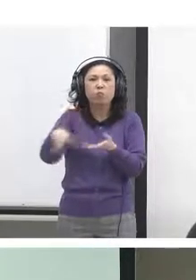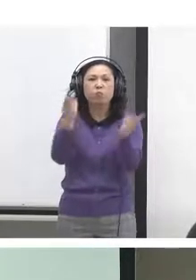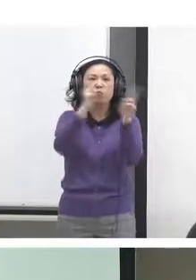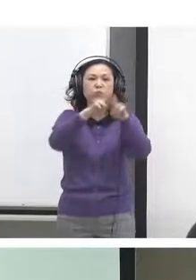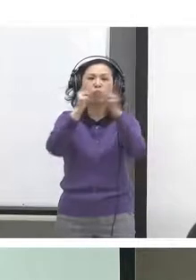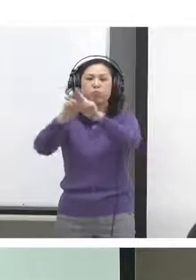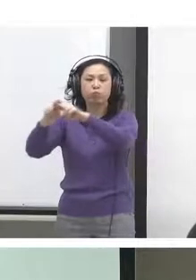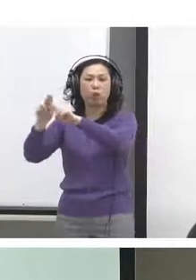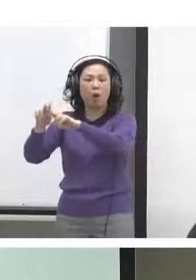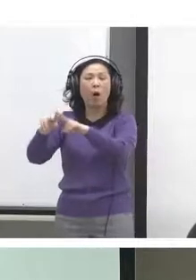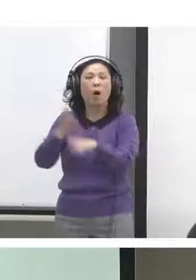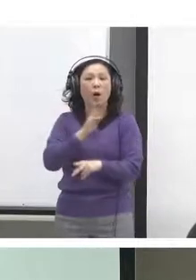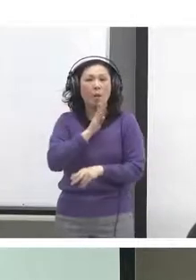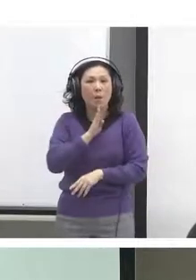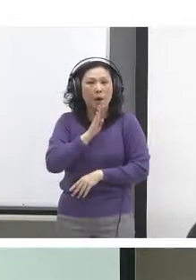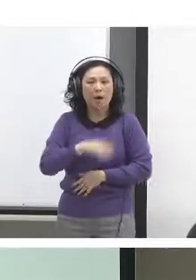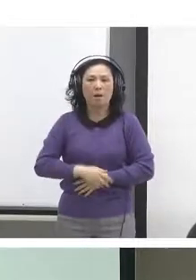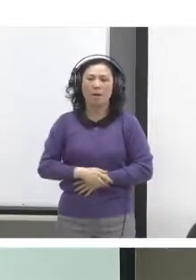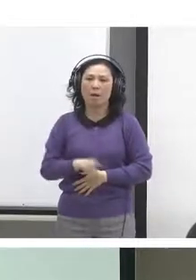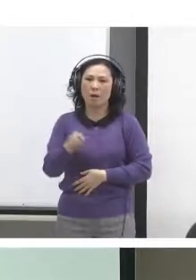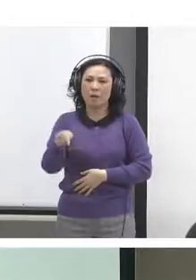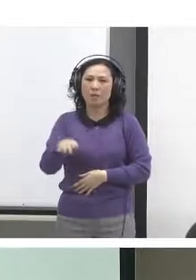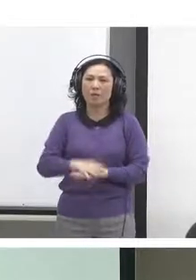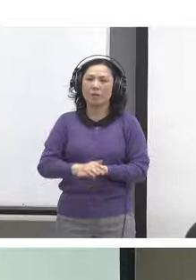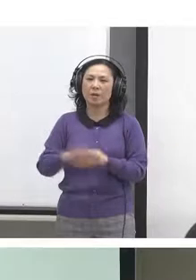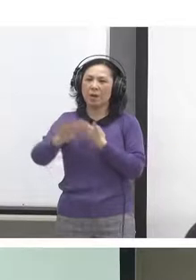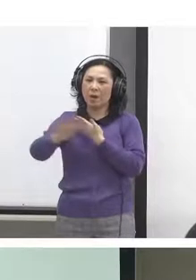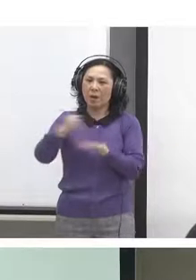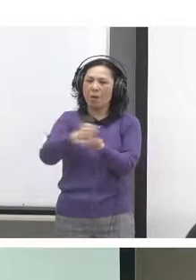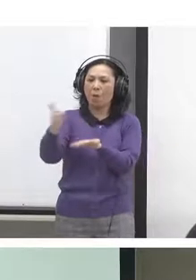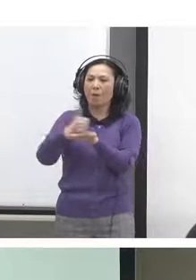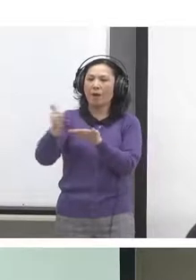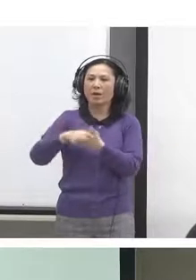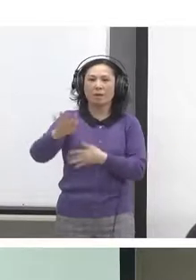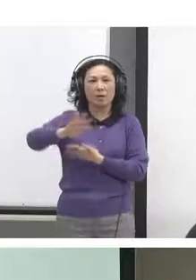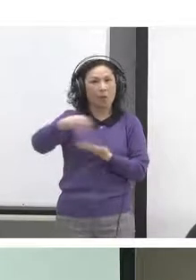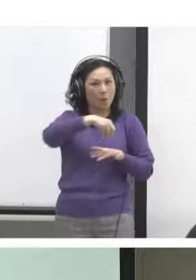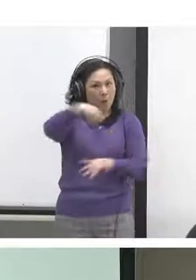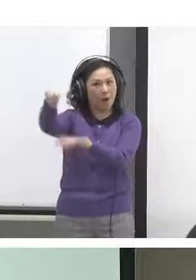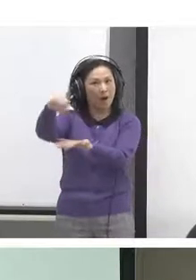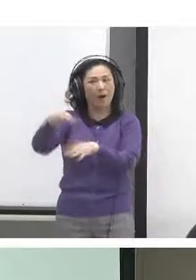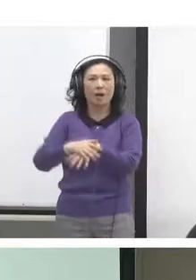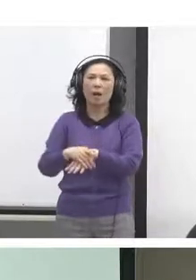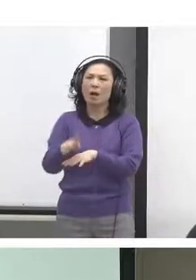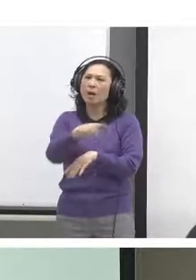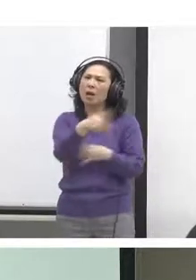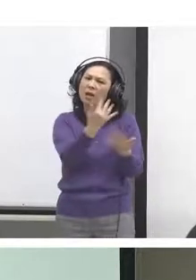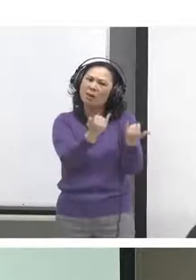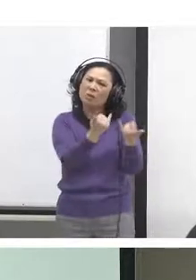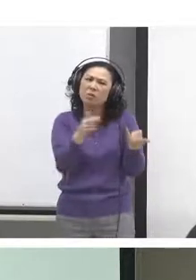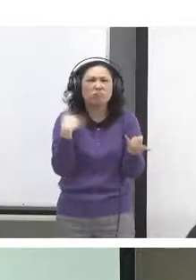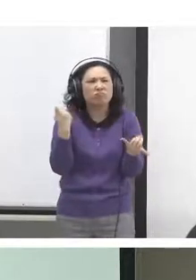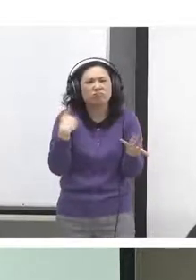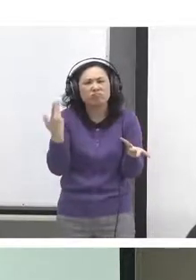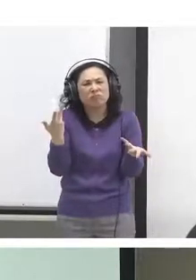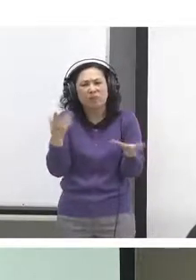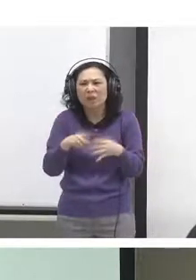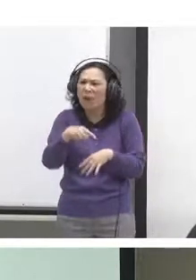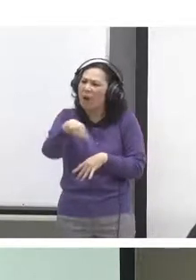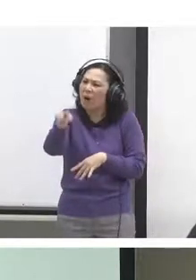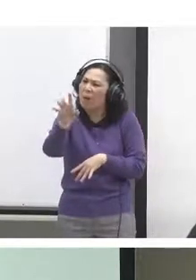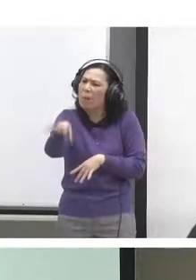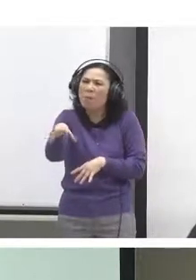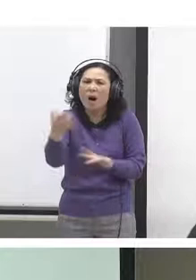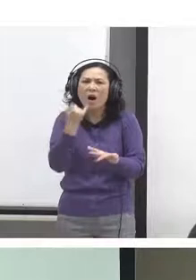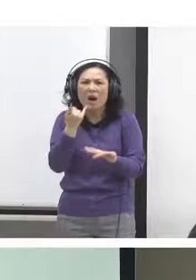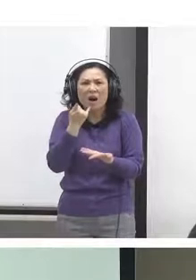takeout services. But the student couldn't know which restaurant they can use. So